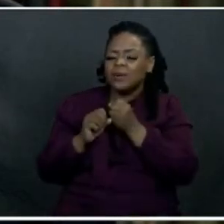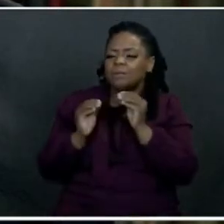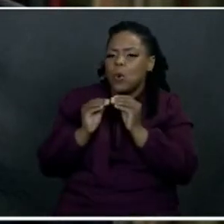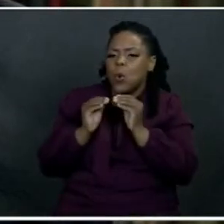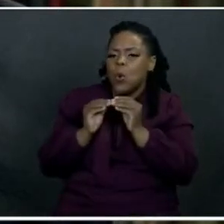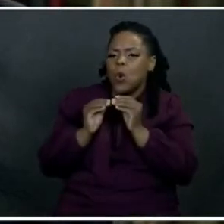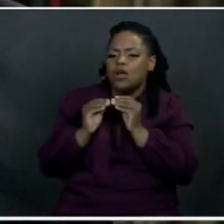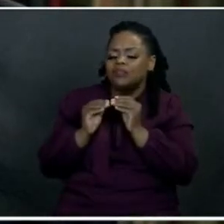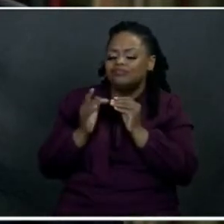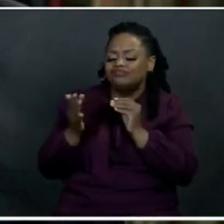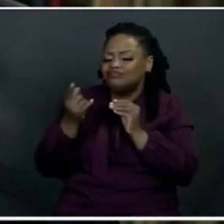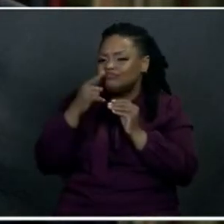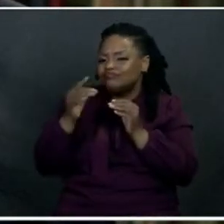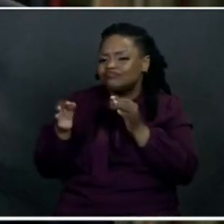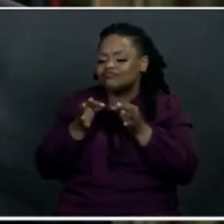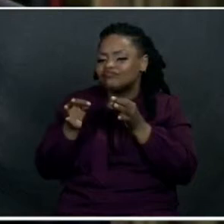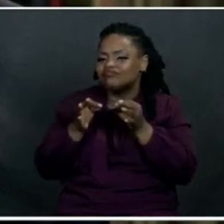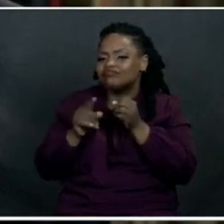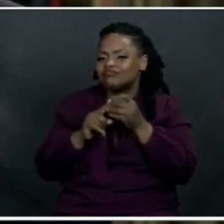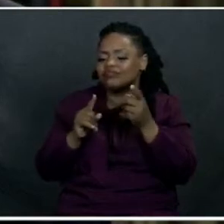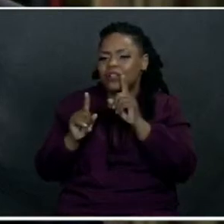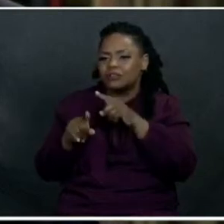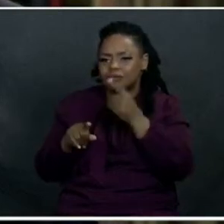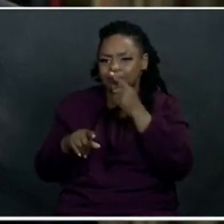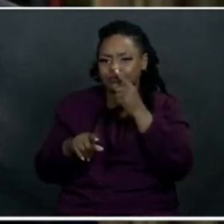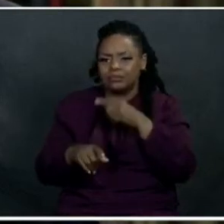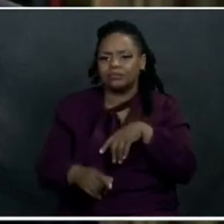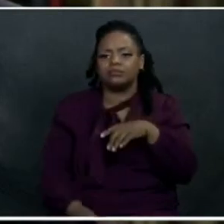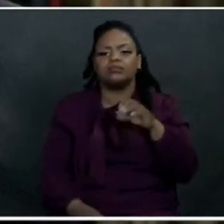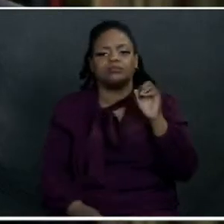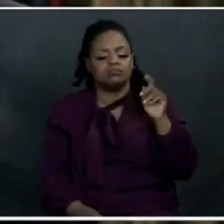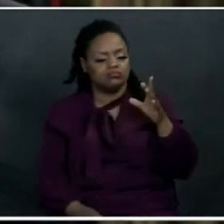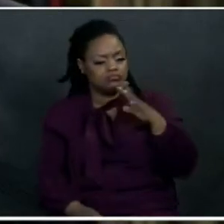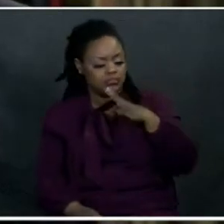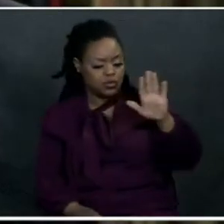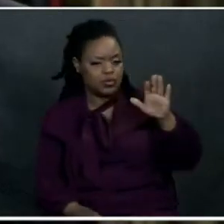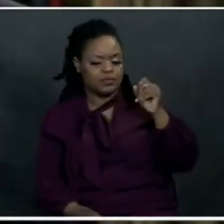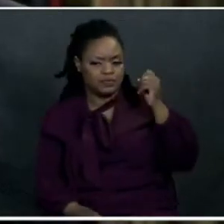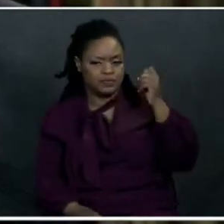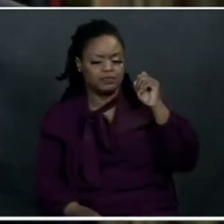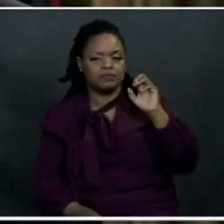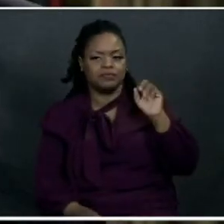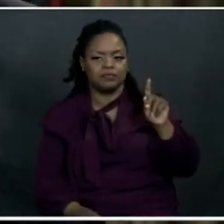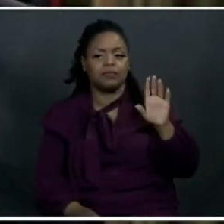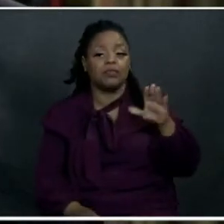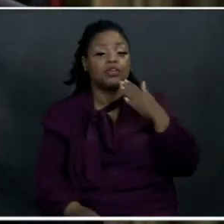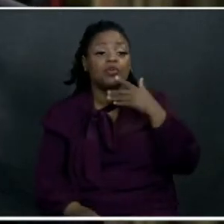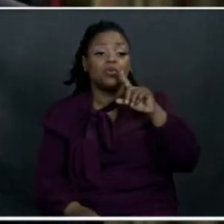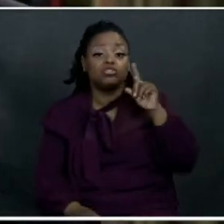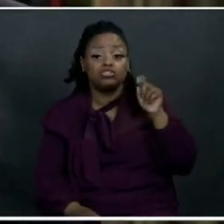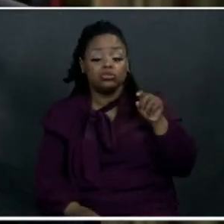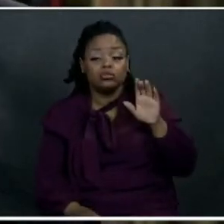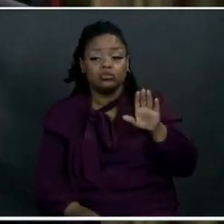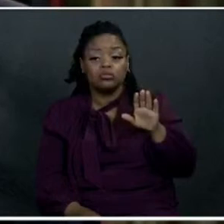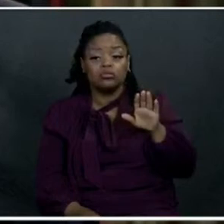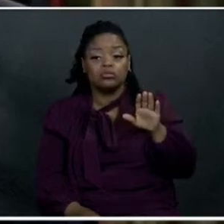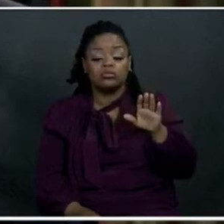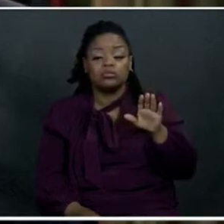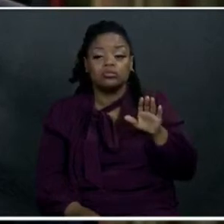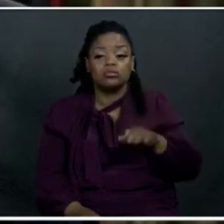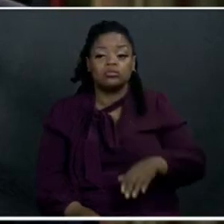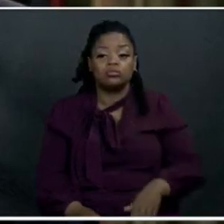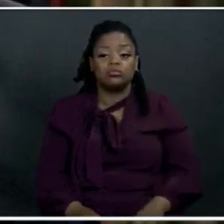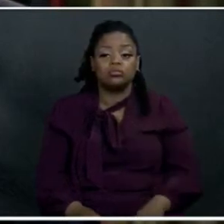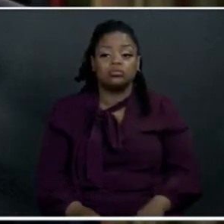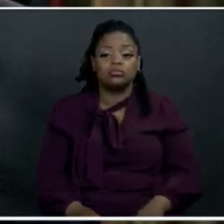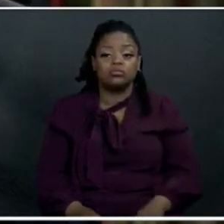3 weeks. How was that achieved? Andy? Yeah. Thank you. Yeah, thank you, Jeff. It's a good question. Look, this entire